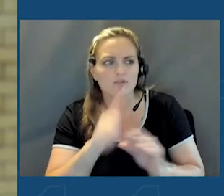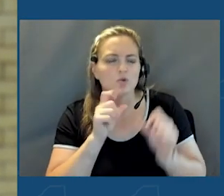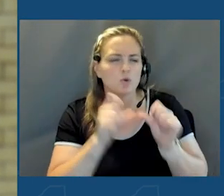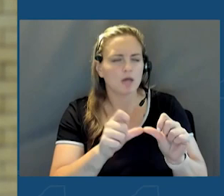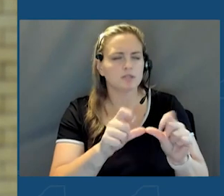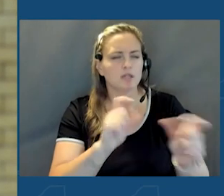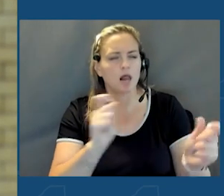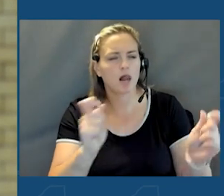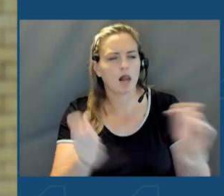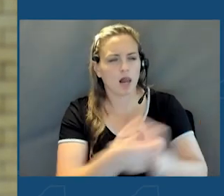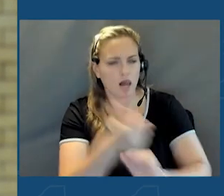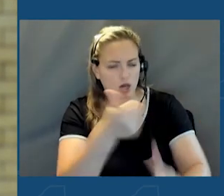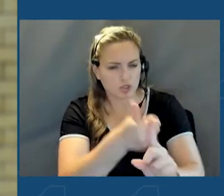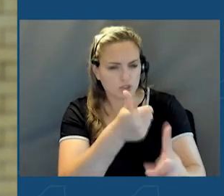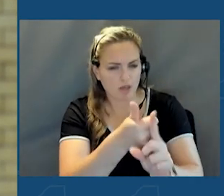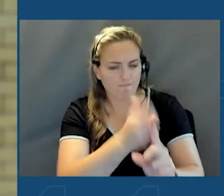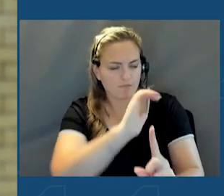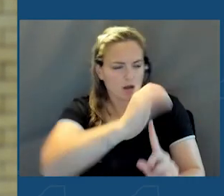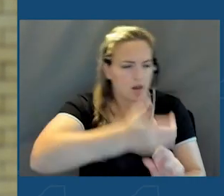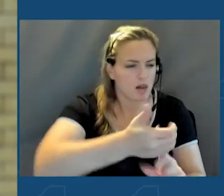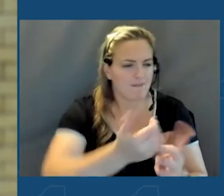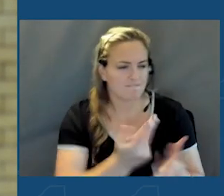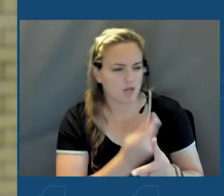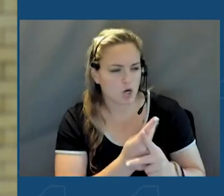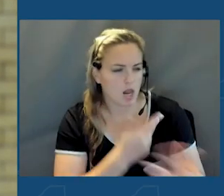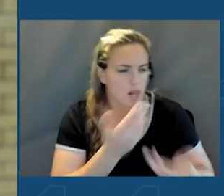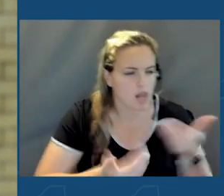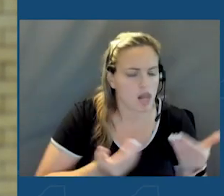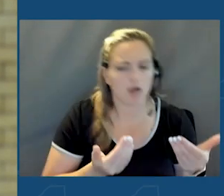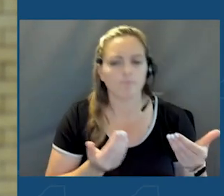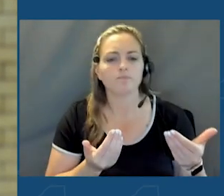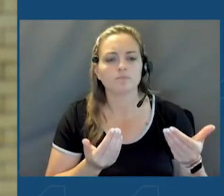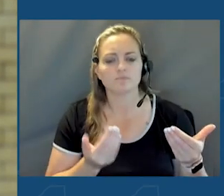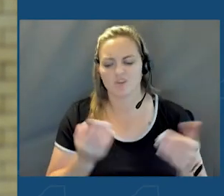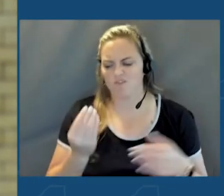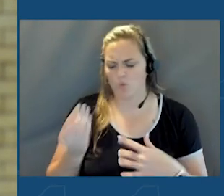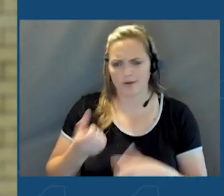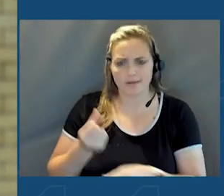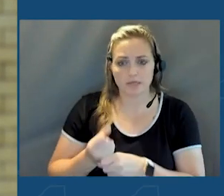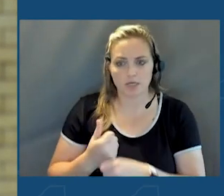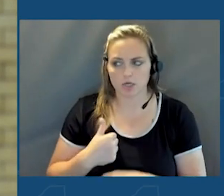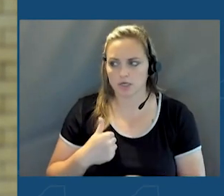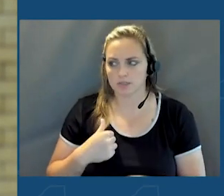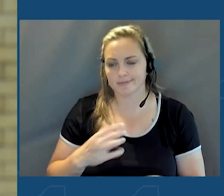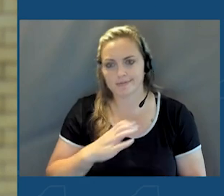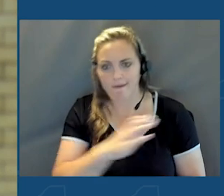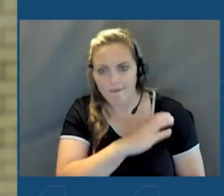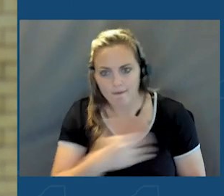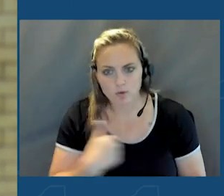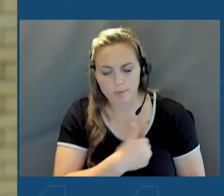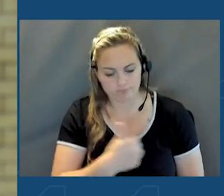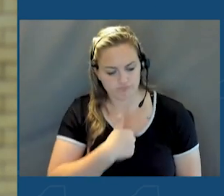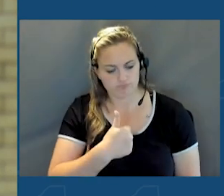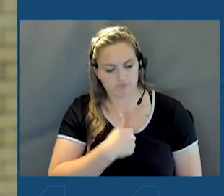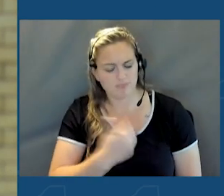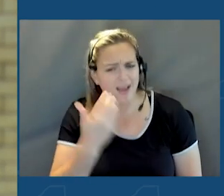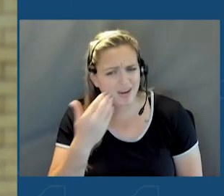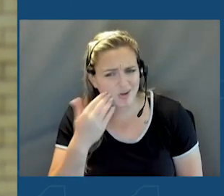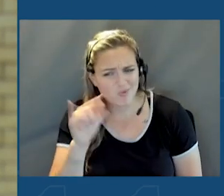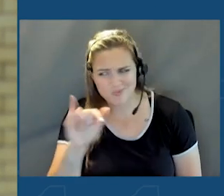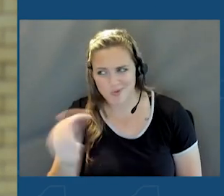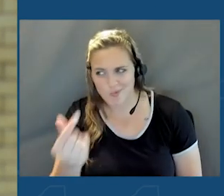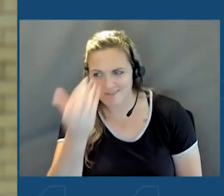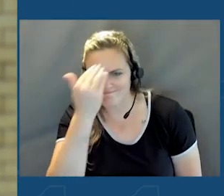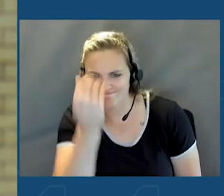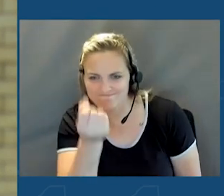and push yourselves. And I spent 14 years as a council member myself. I know a lot about zoning,